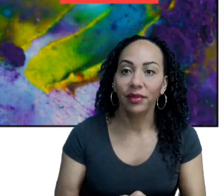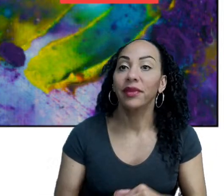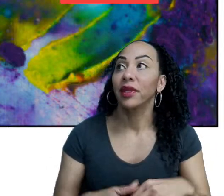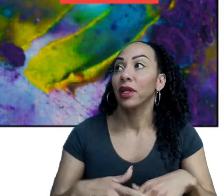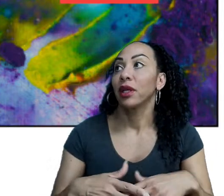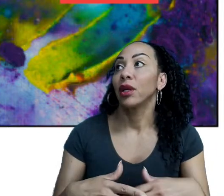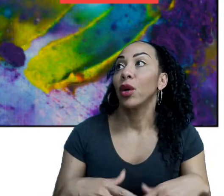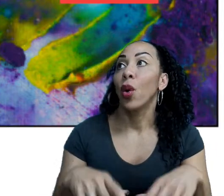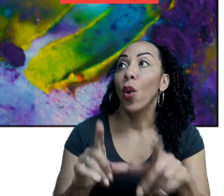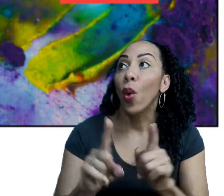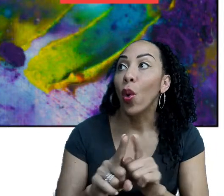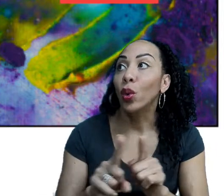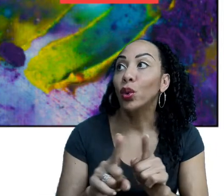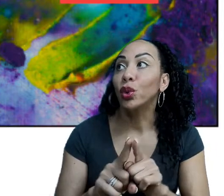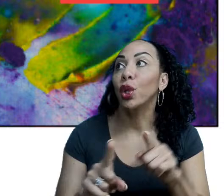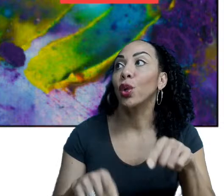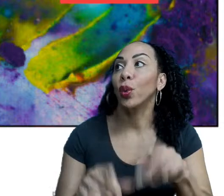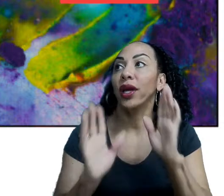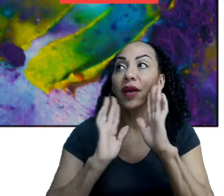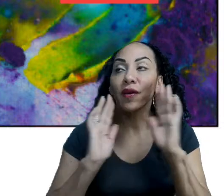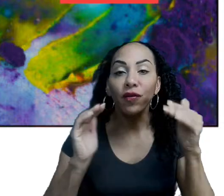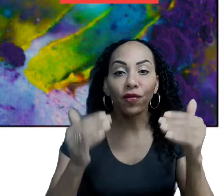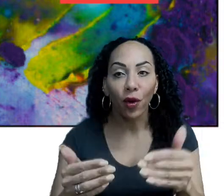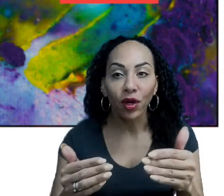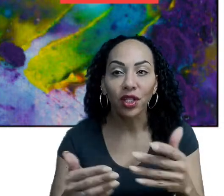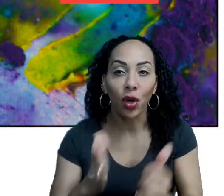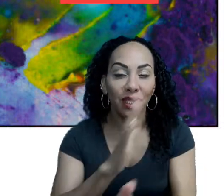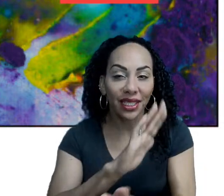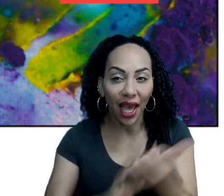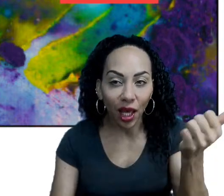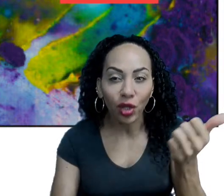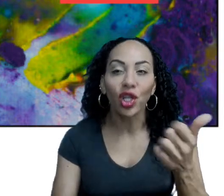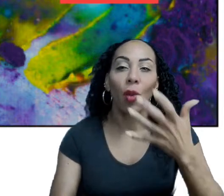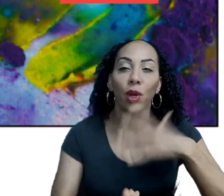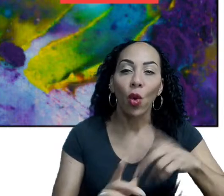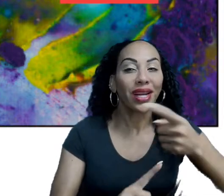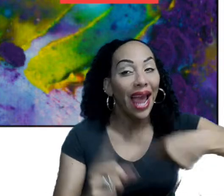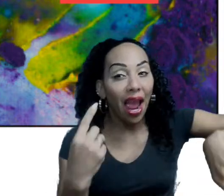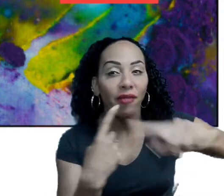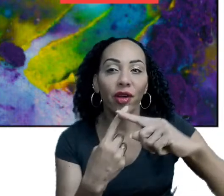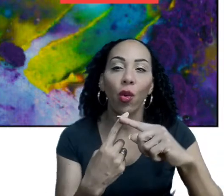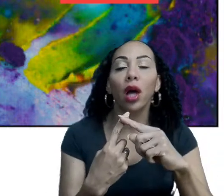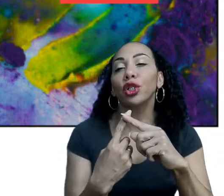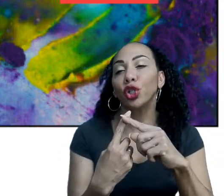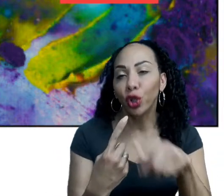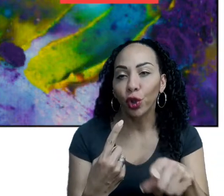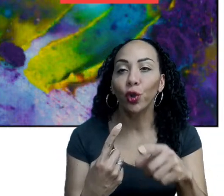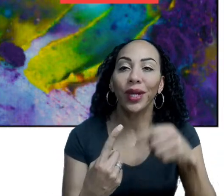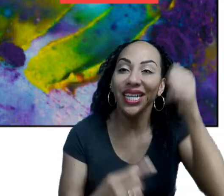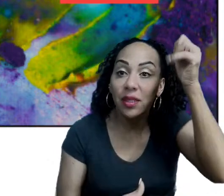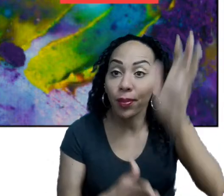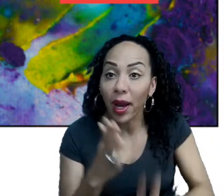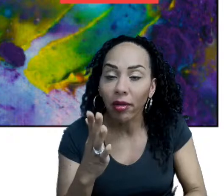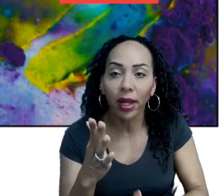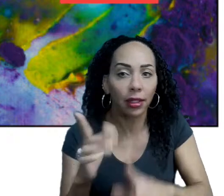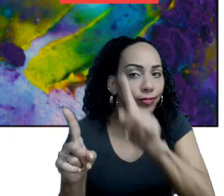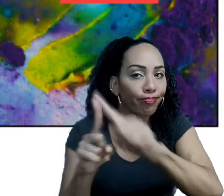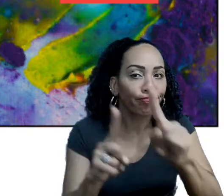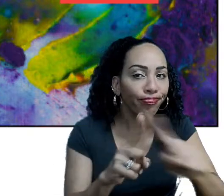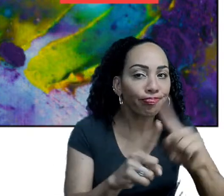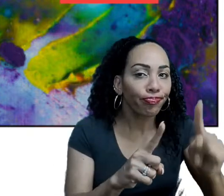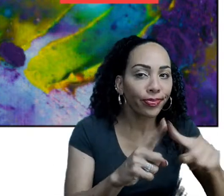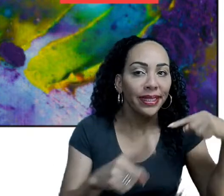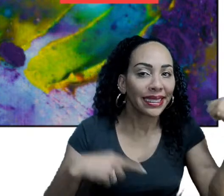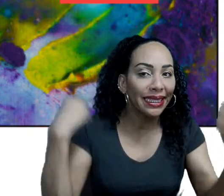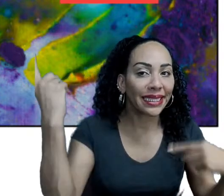very skill focused. And we want people to experience worlds of sound wherever they are in the world and whatever